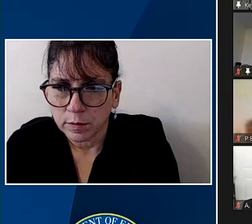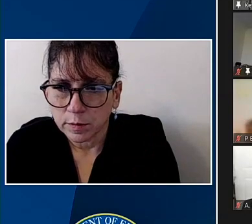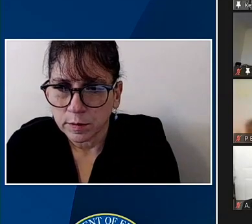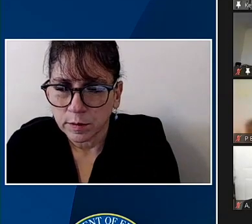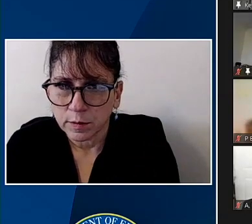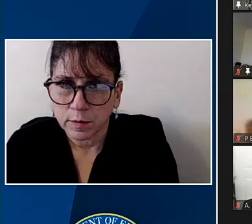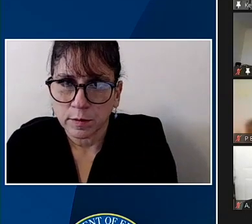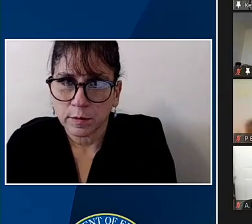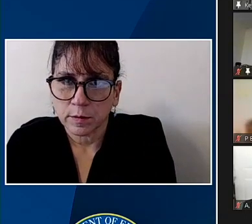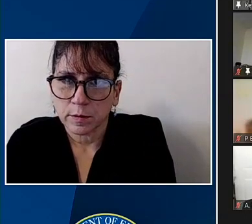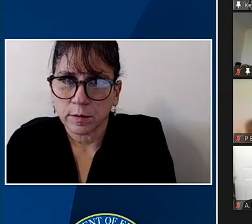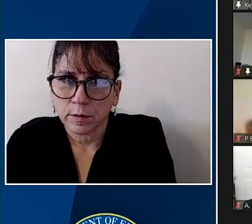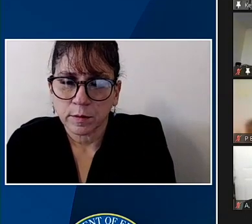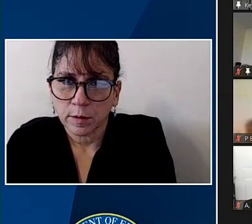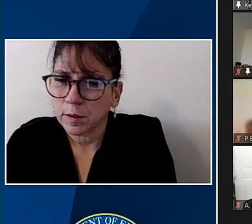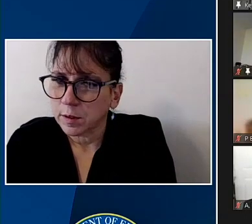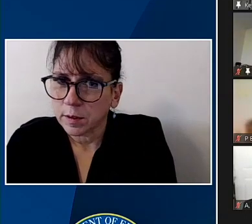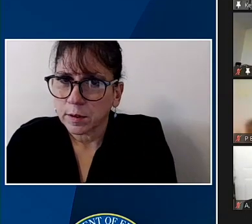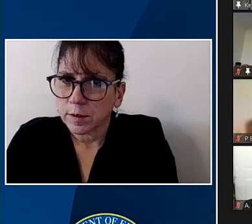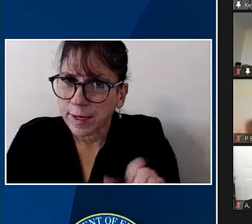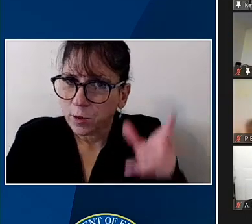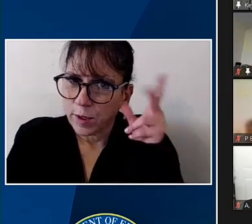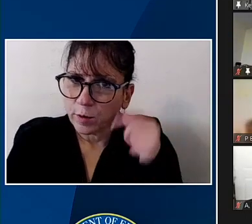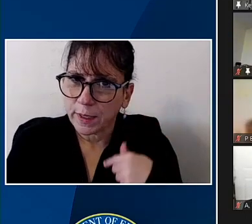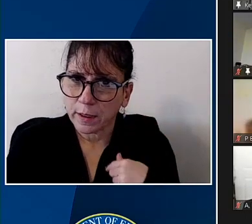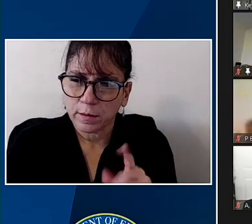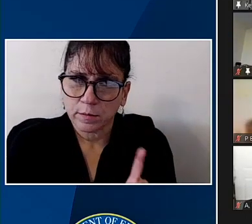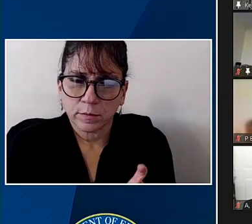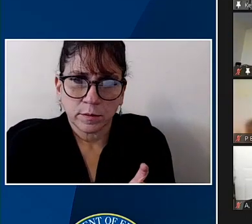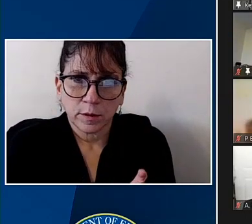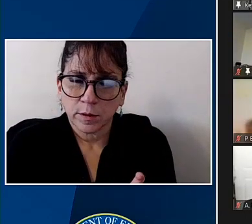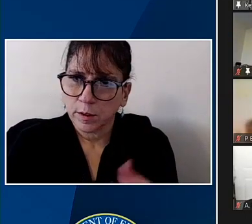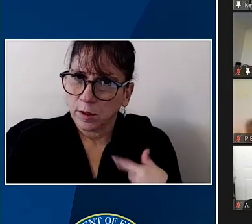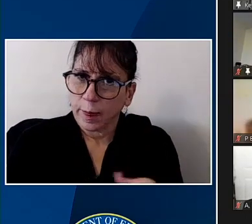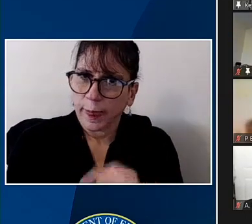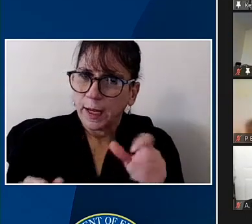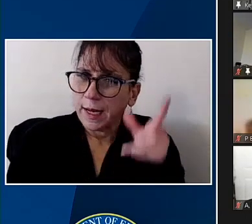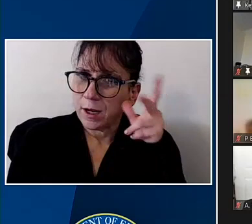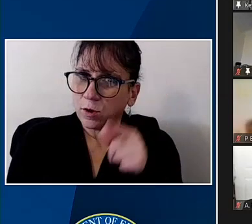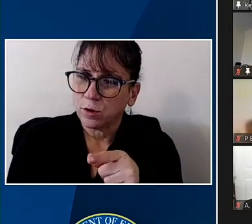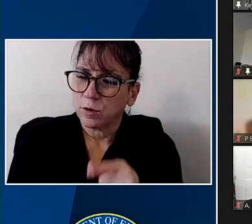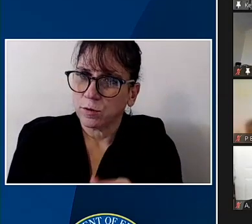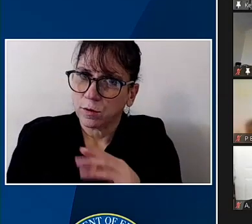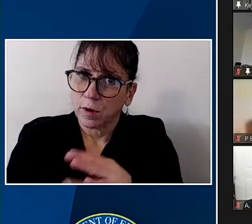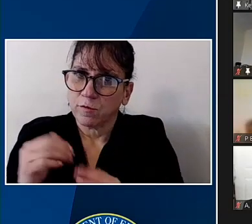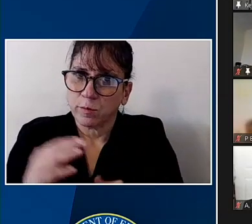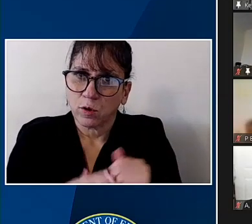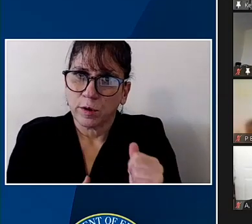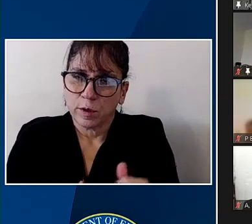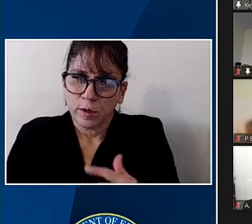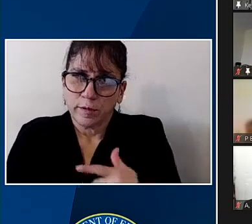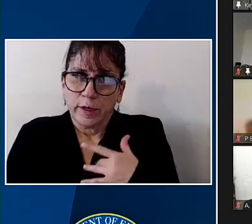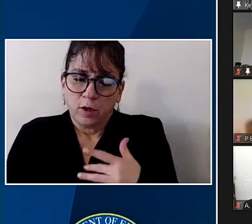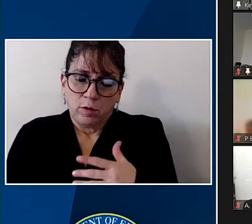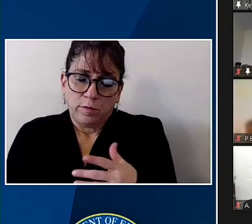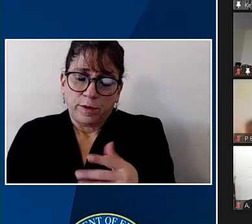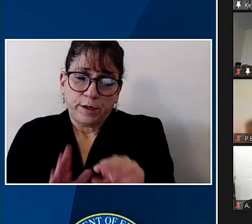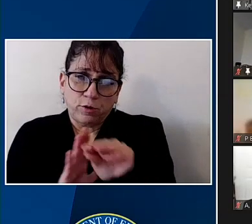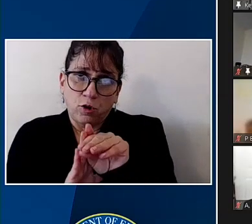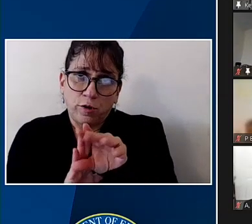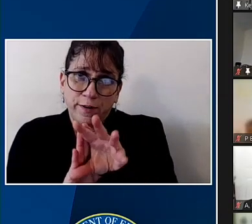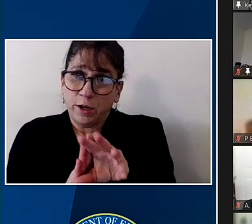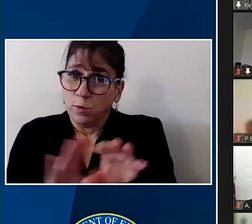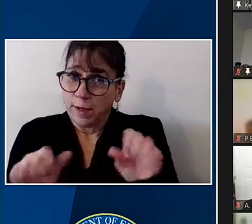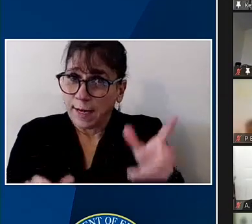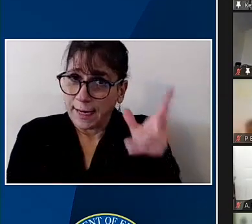Good afternoon, hello. Colin. Can you hear me? Yes, sir, I can. We can hear you. If you want, you're comfortable, you can feel free to turn on your video. We can definitely